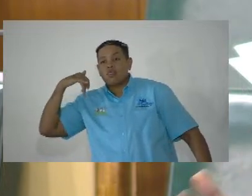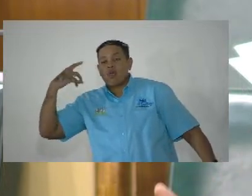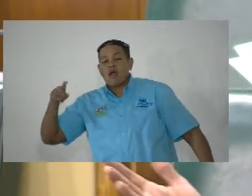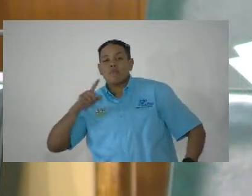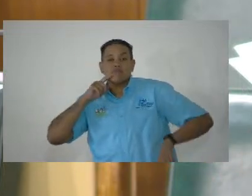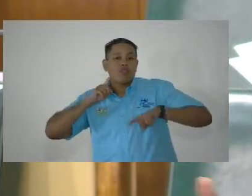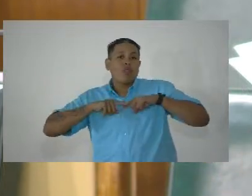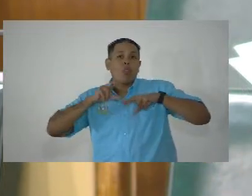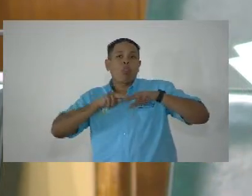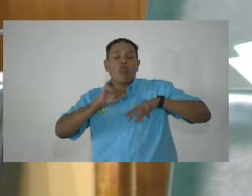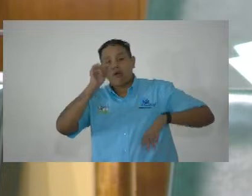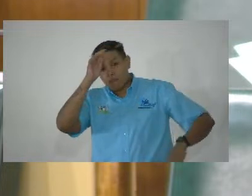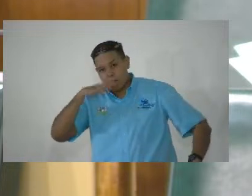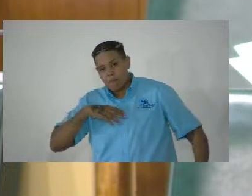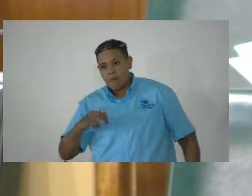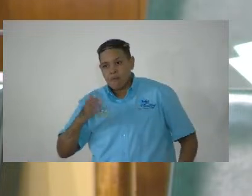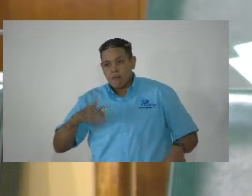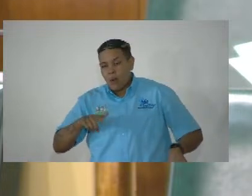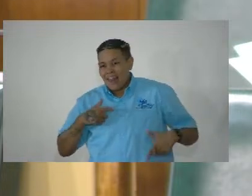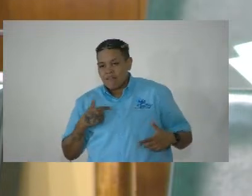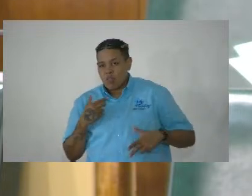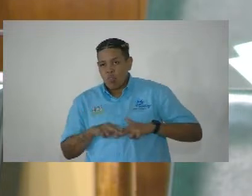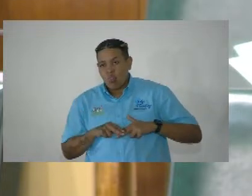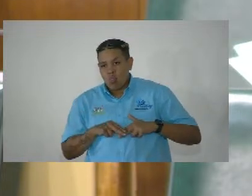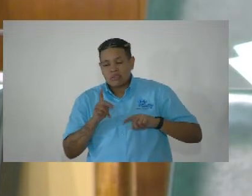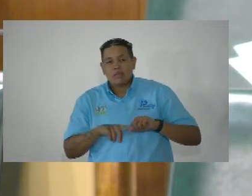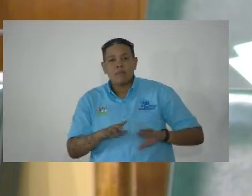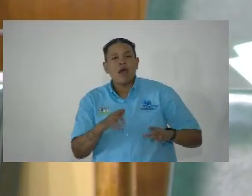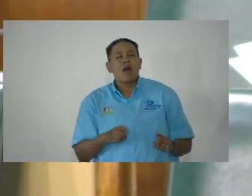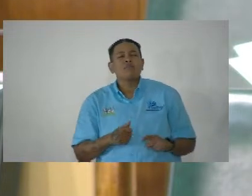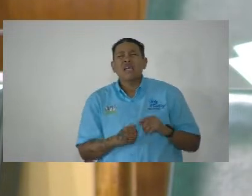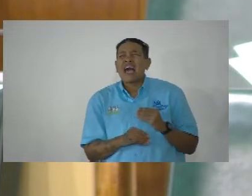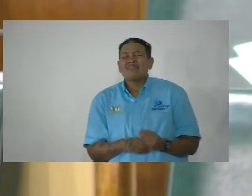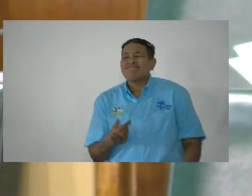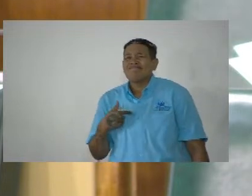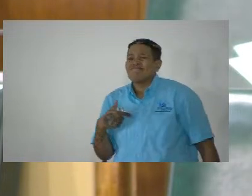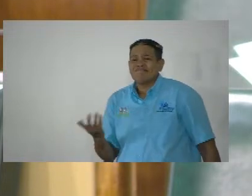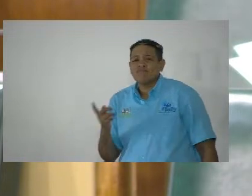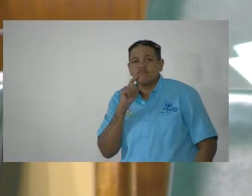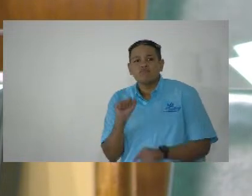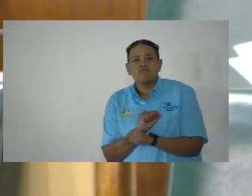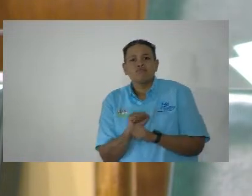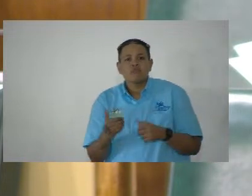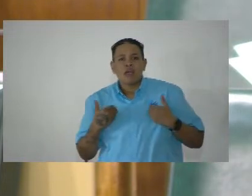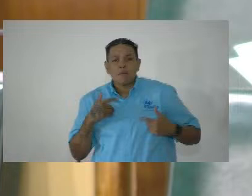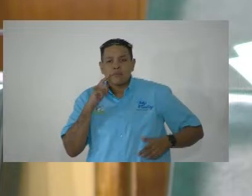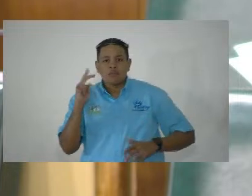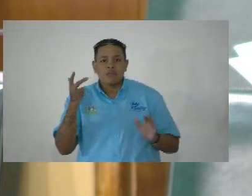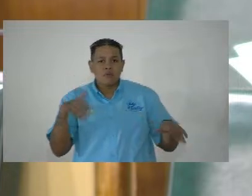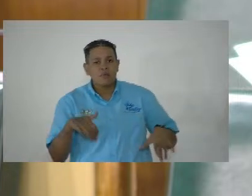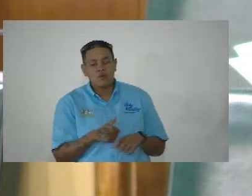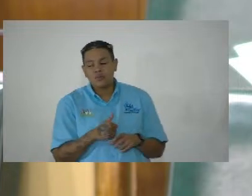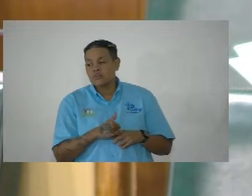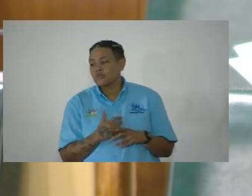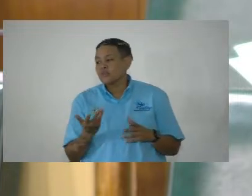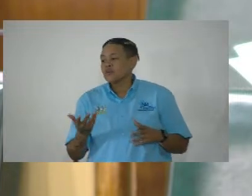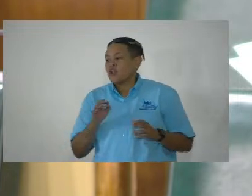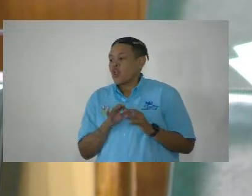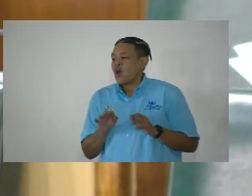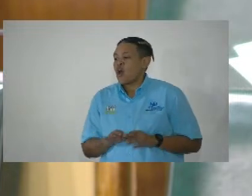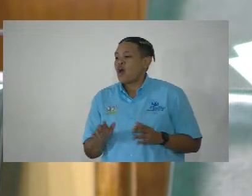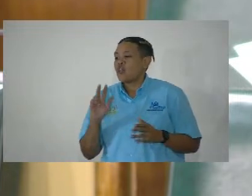that spouse, that person that they're living with. And so I am happy about this third party